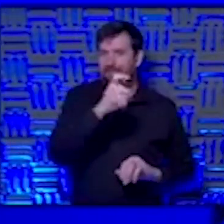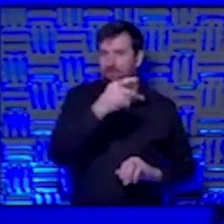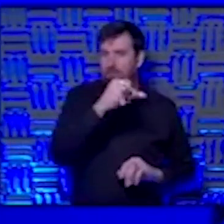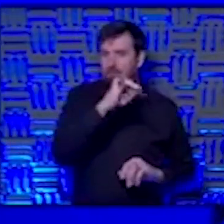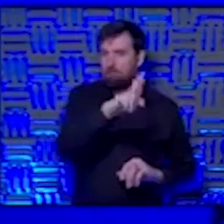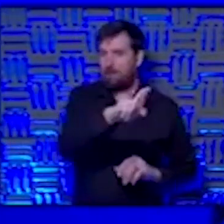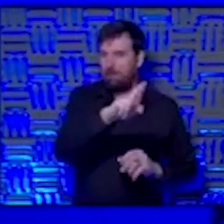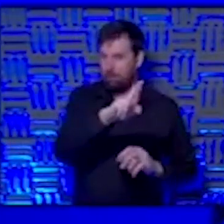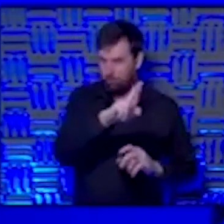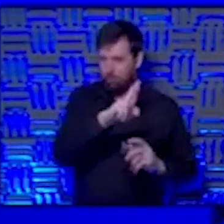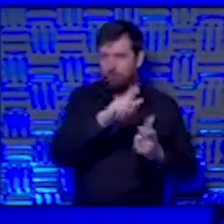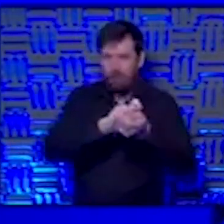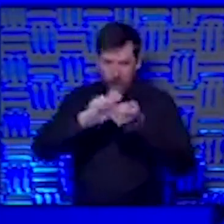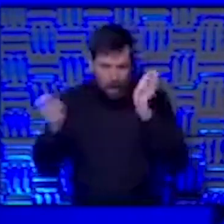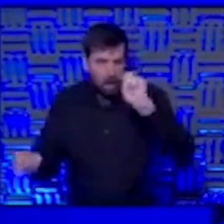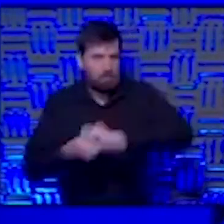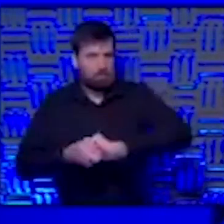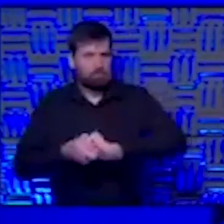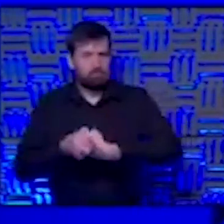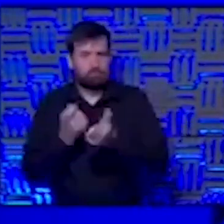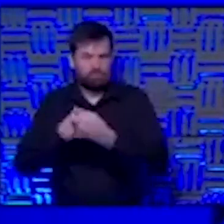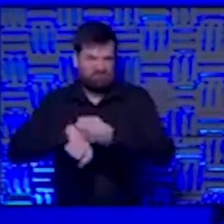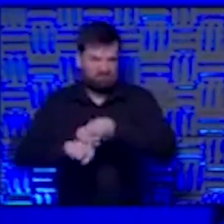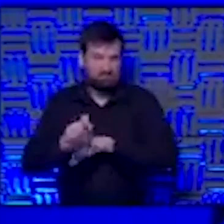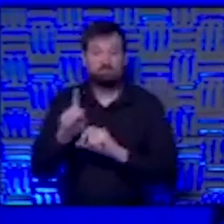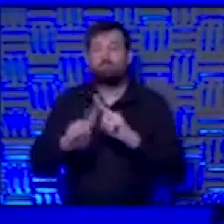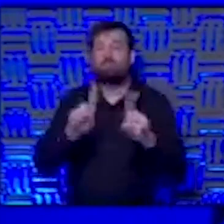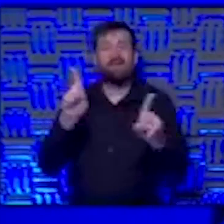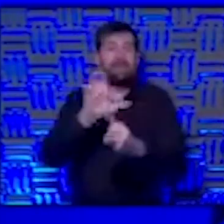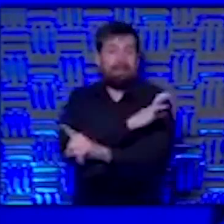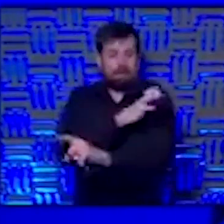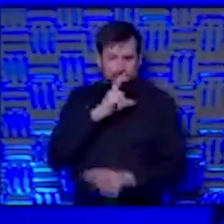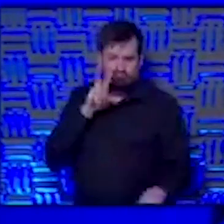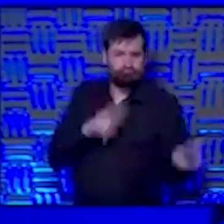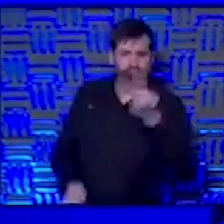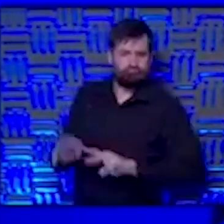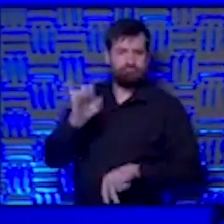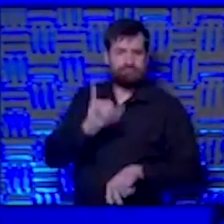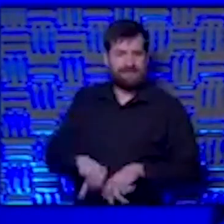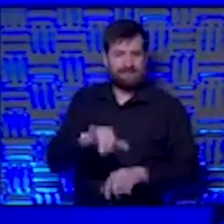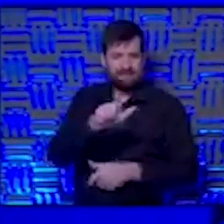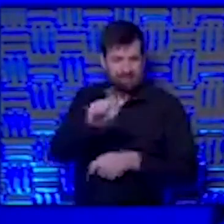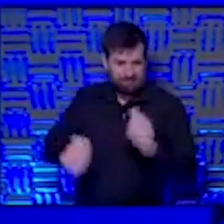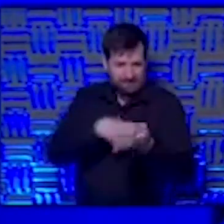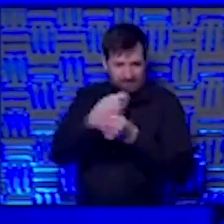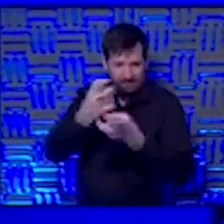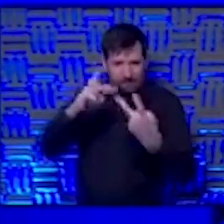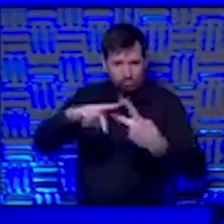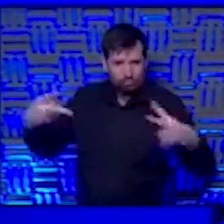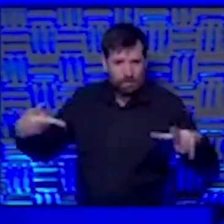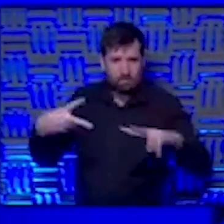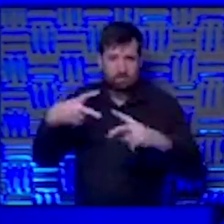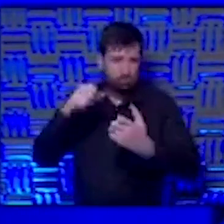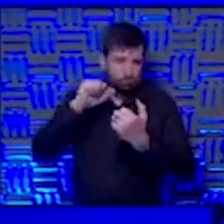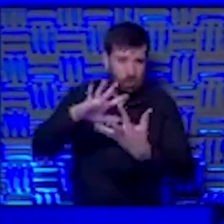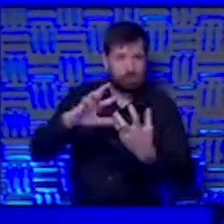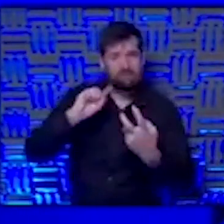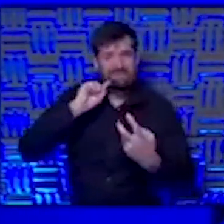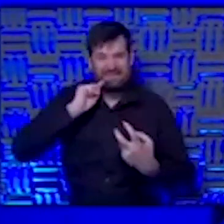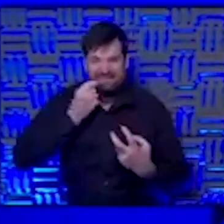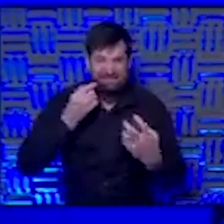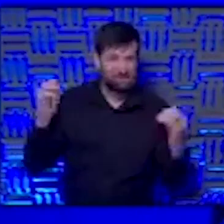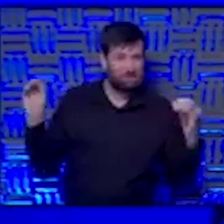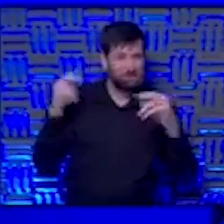So I think it's, again, still too early. Clinically, though, it doesn't look like that isolate or that virus causes any more severe